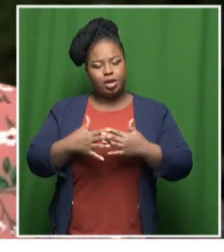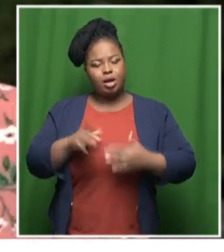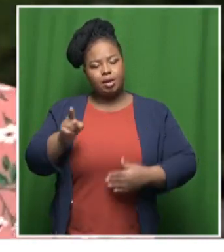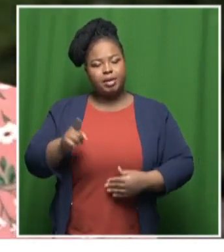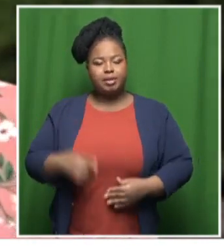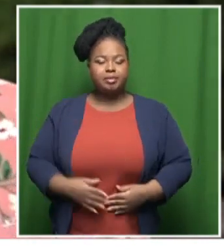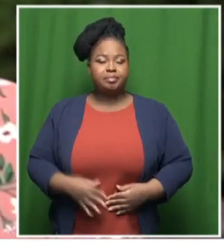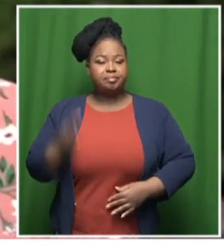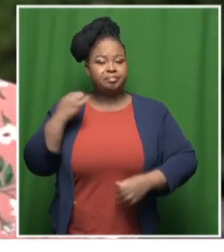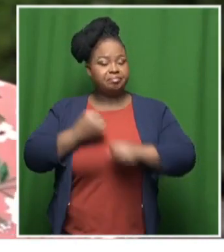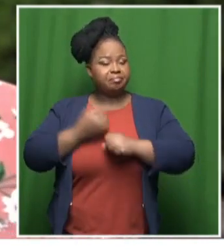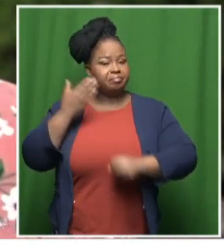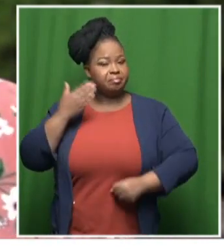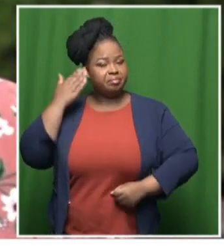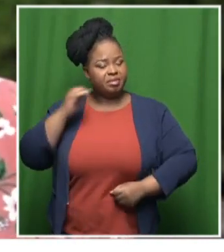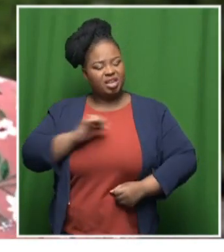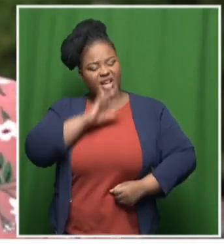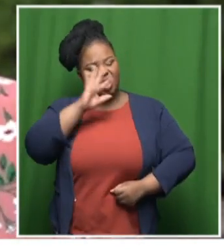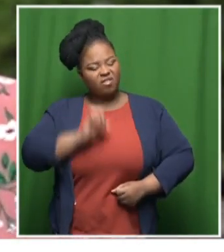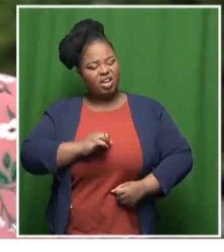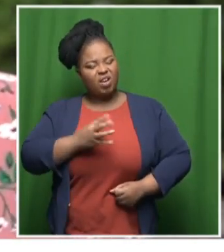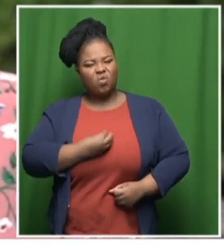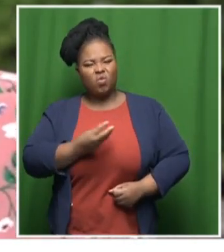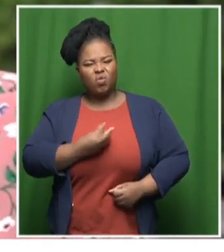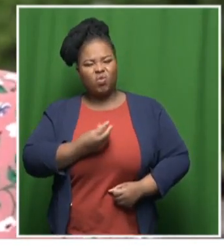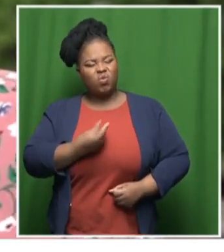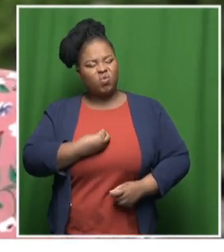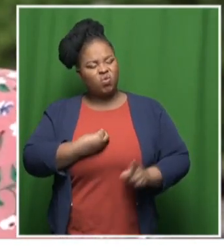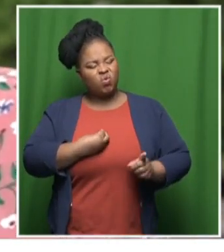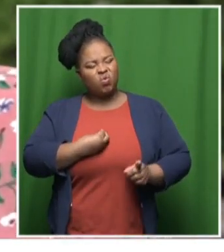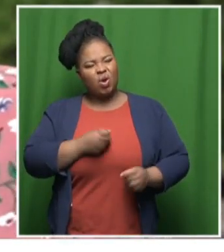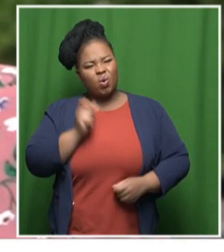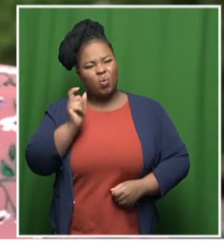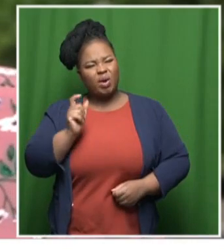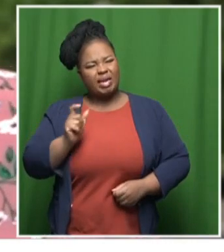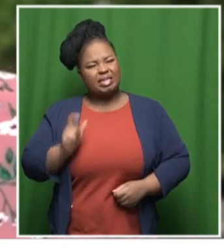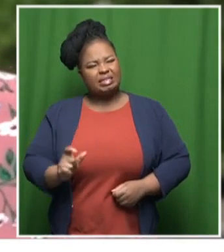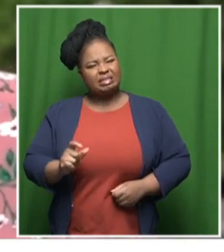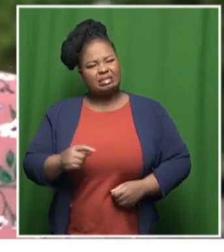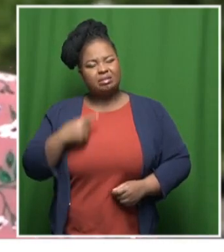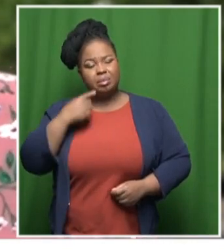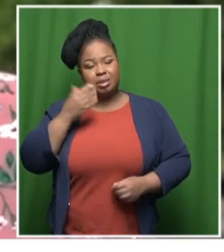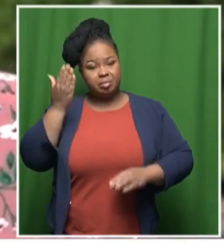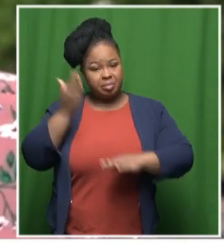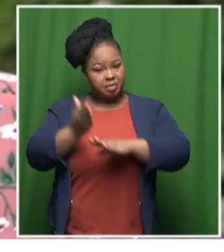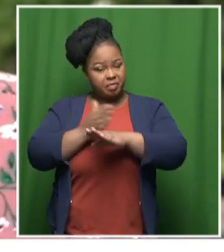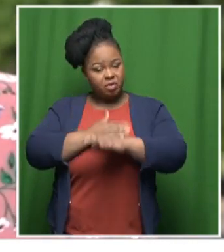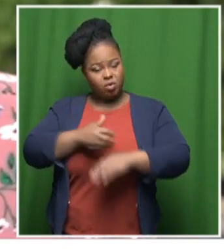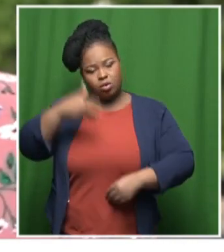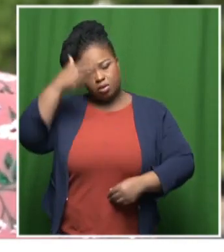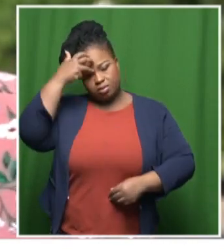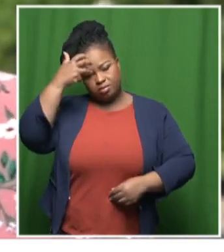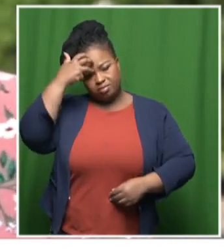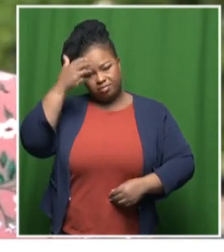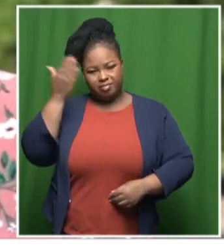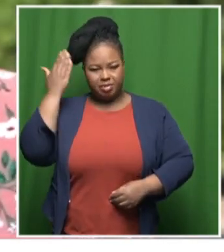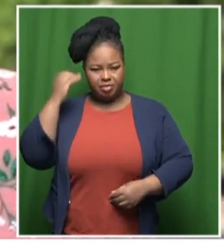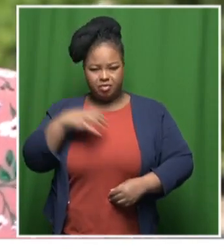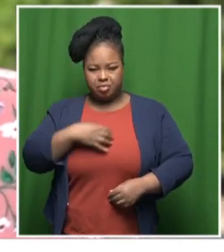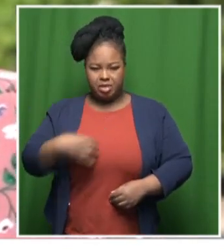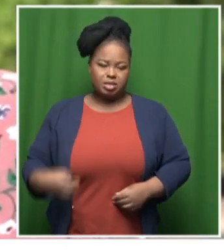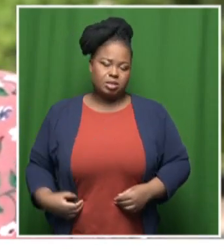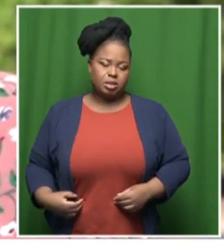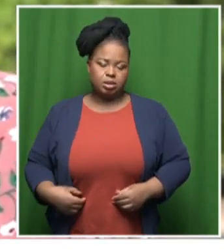years ago, Africa was described in extremely pejorative terms by the president, former president of this